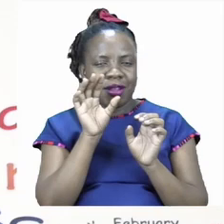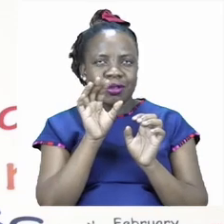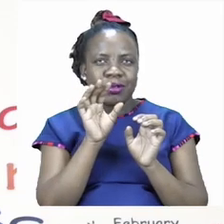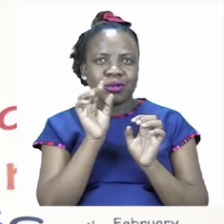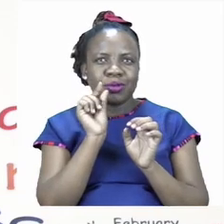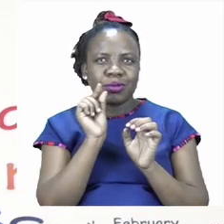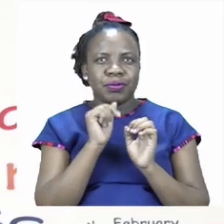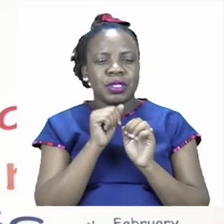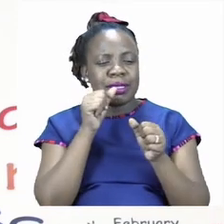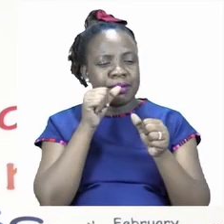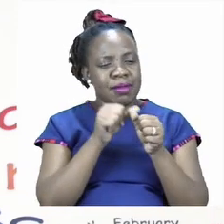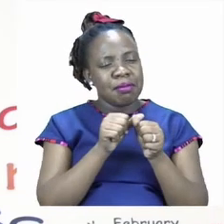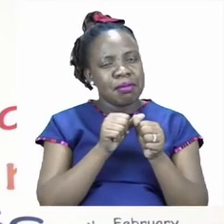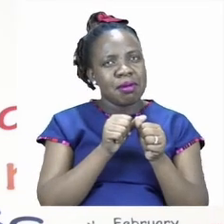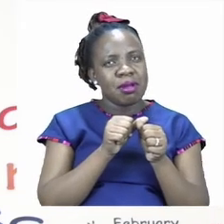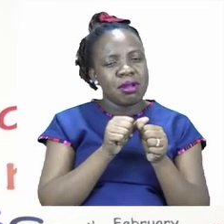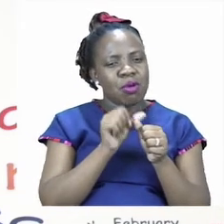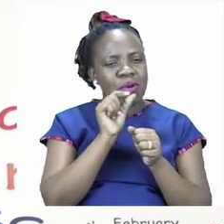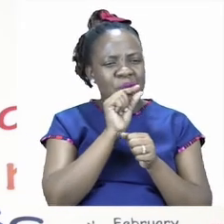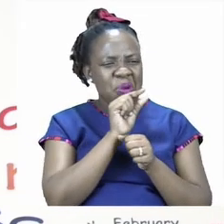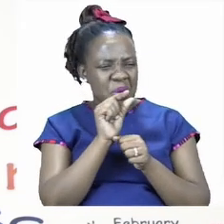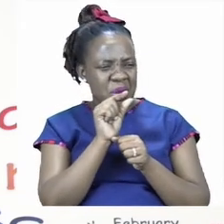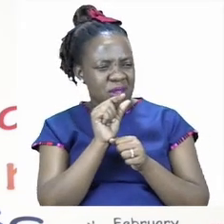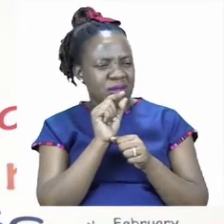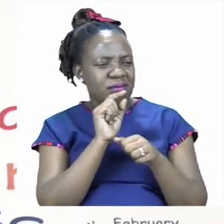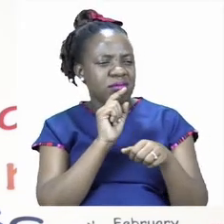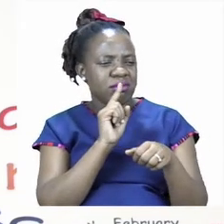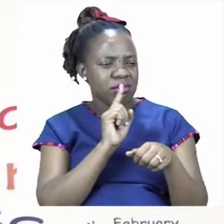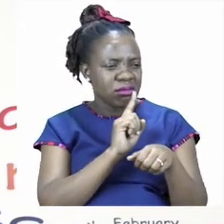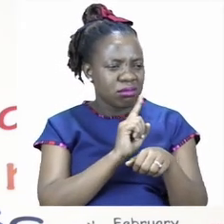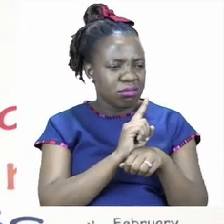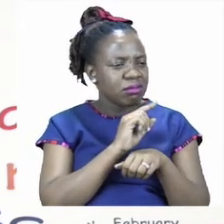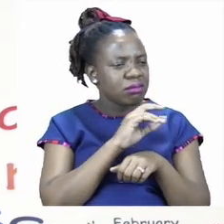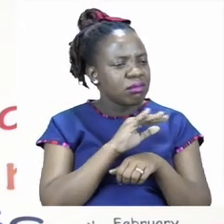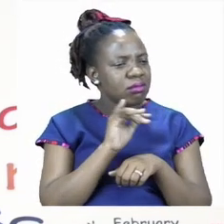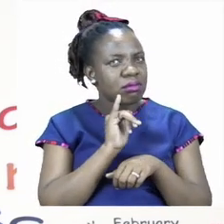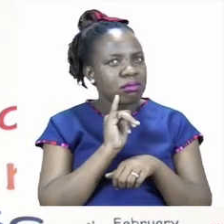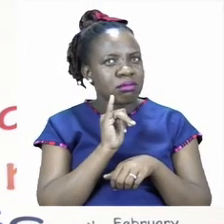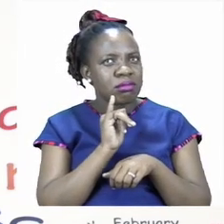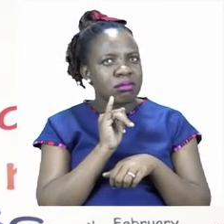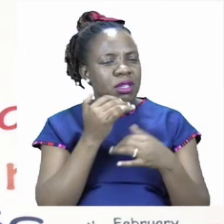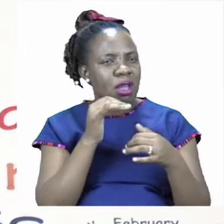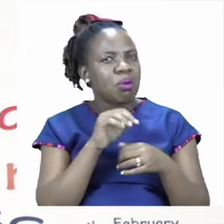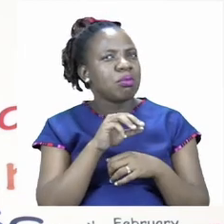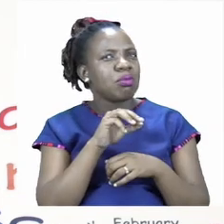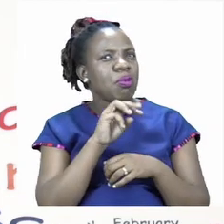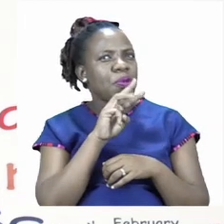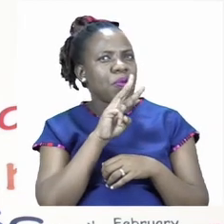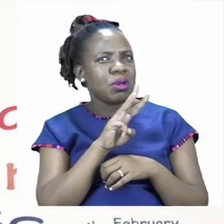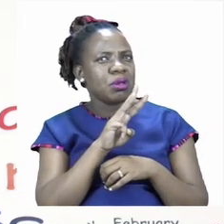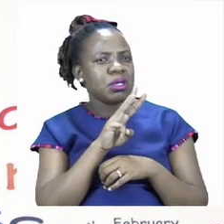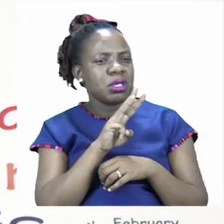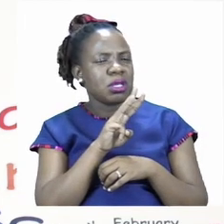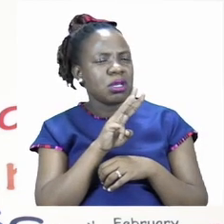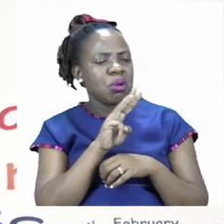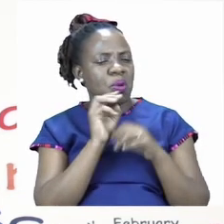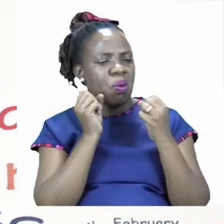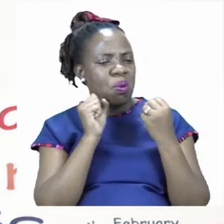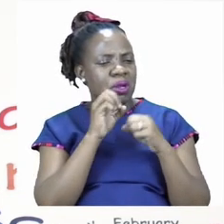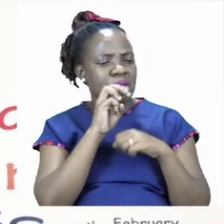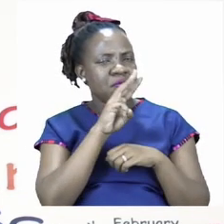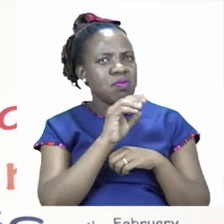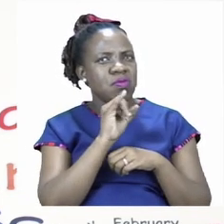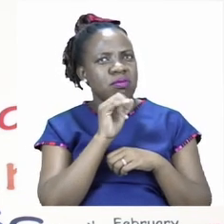counts. In this case, it is W. So we start looking for a W and then the next letters that follow. I have a